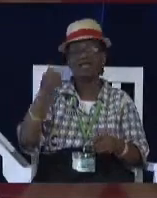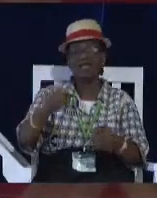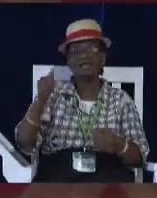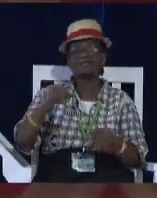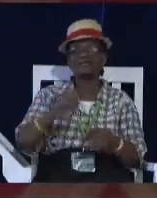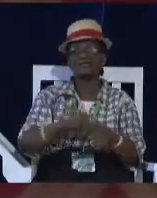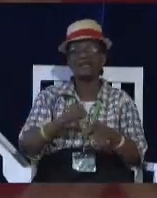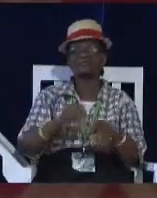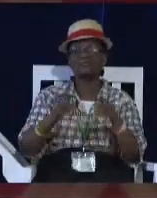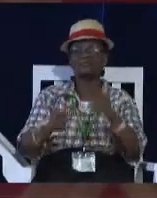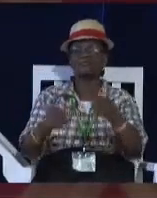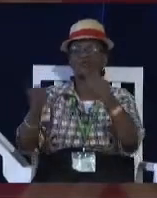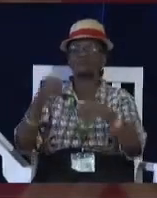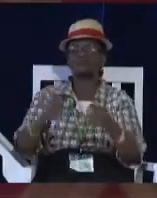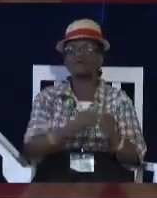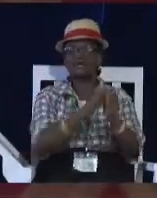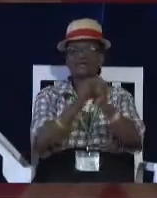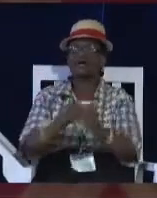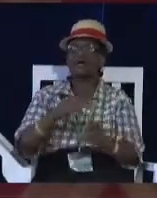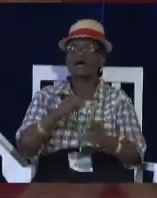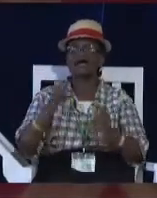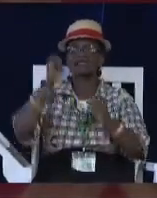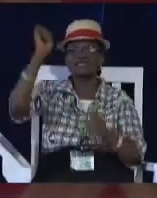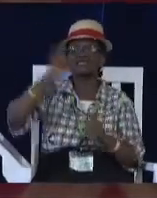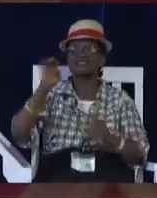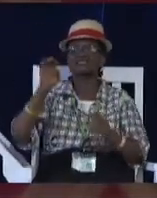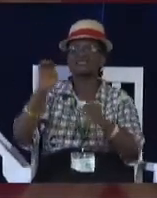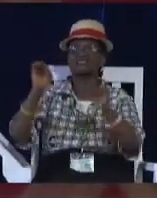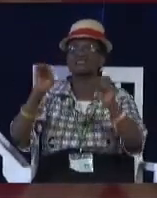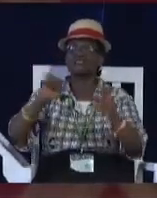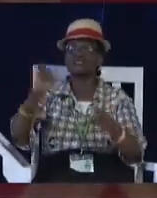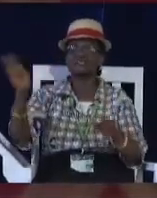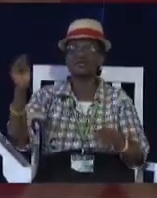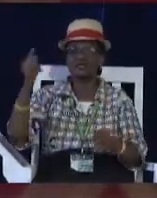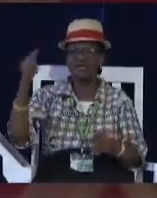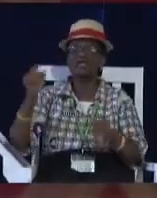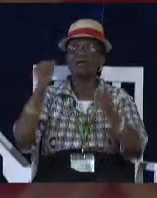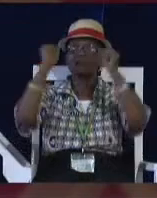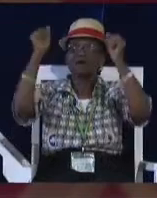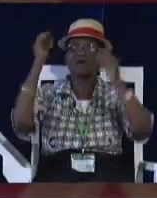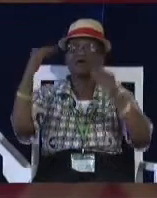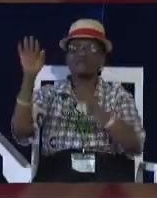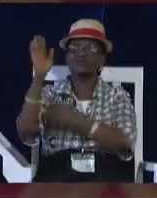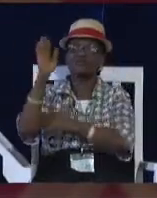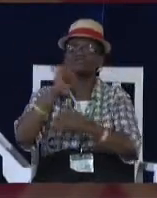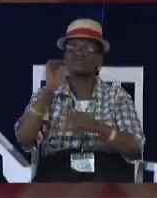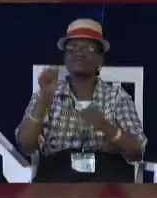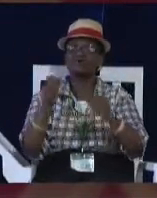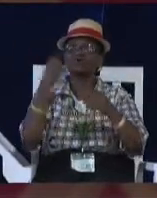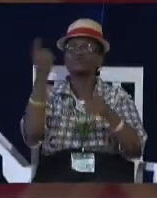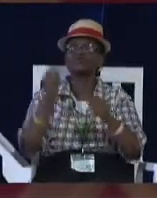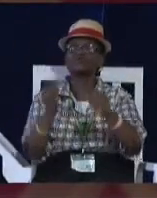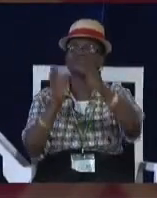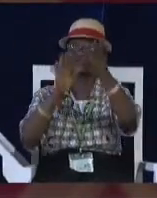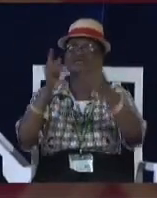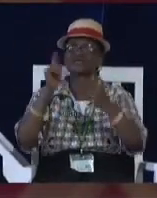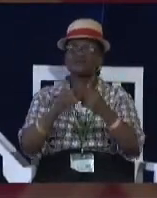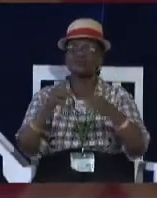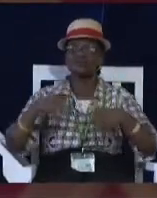and he's teaching them, the power of God is always present to heal.